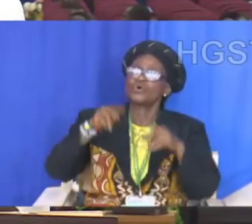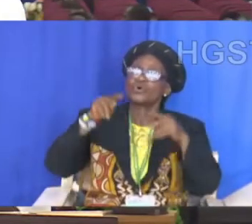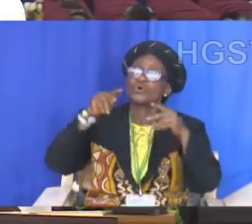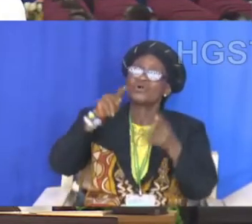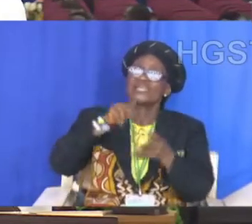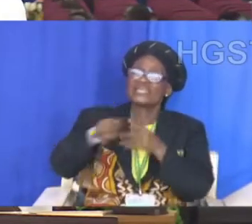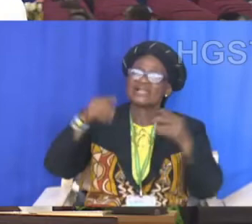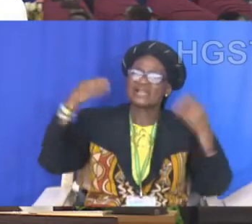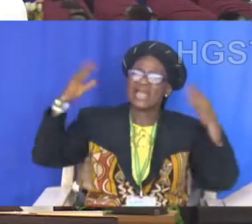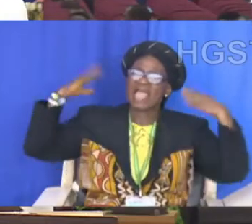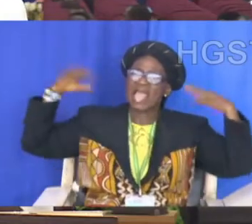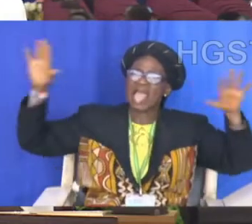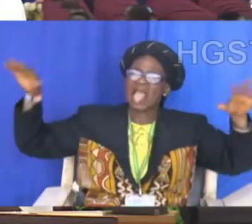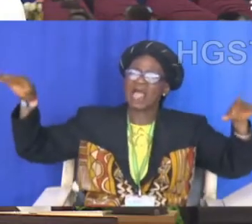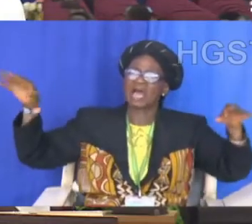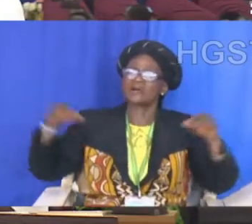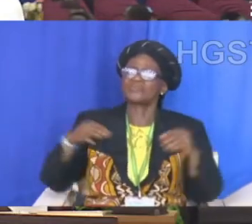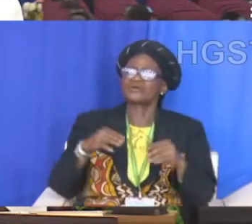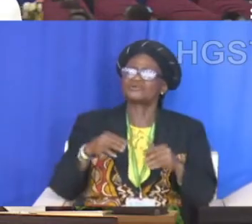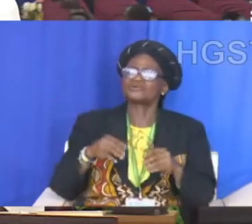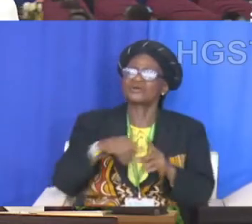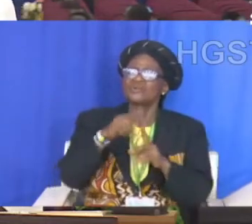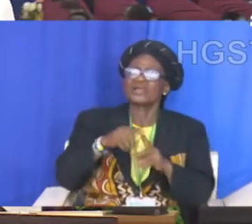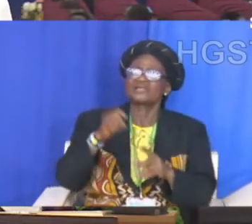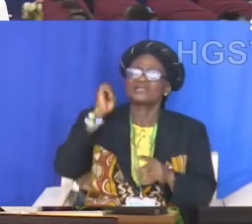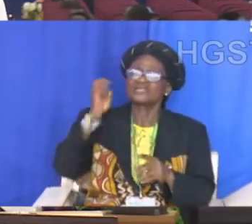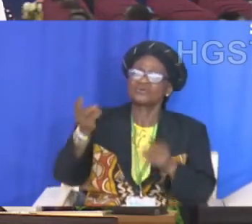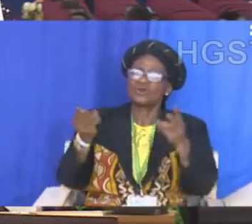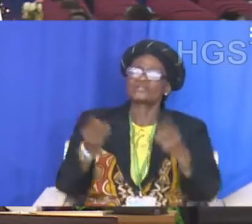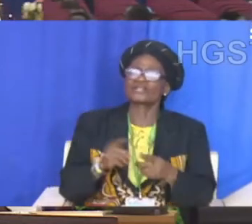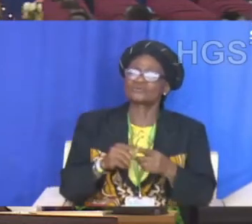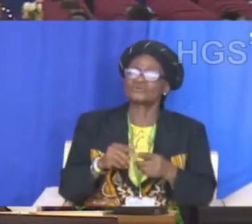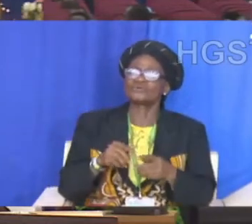needed food to deal with Goliath.